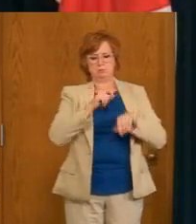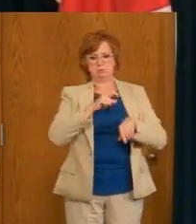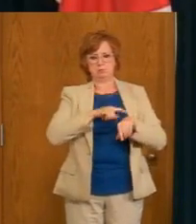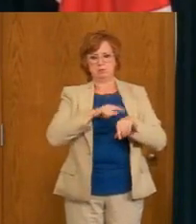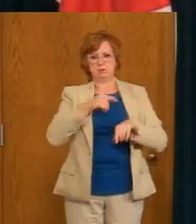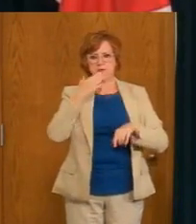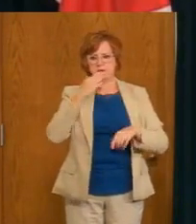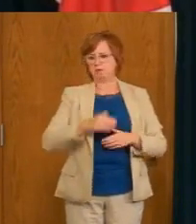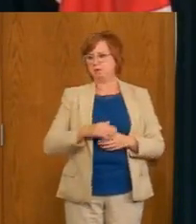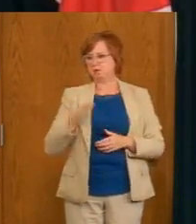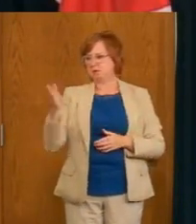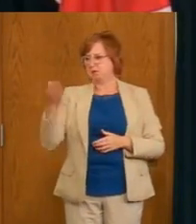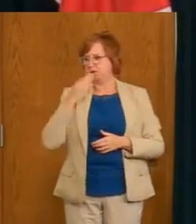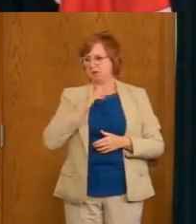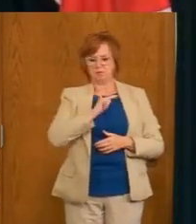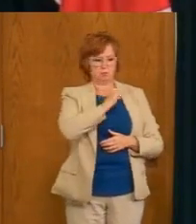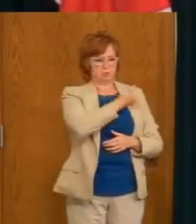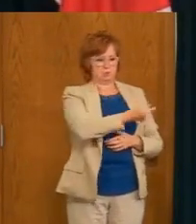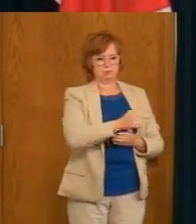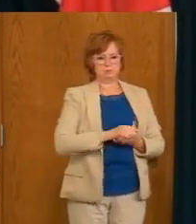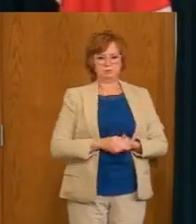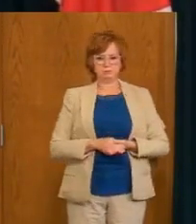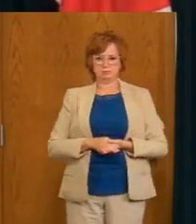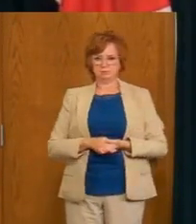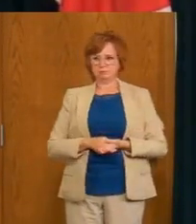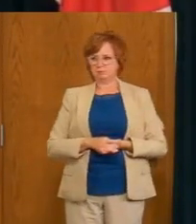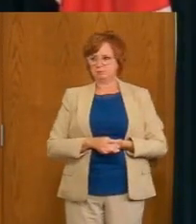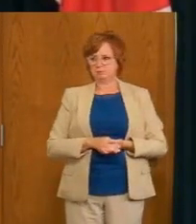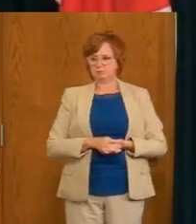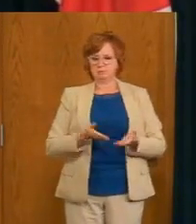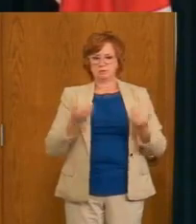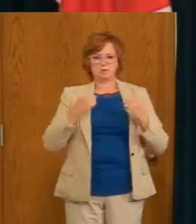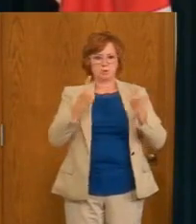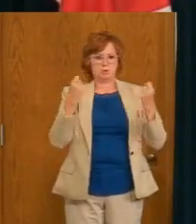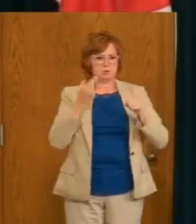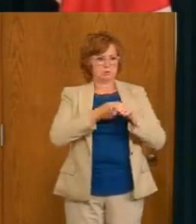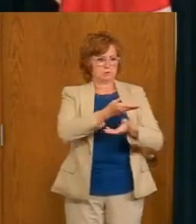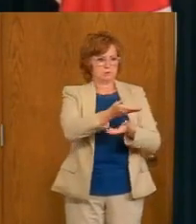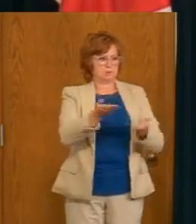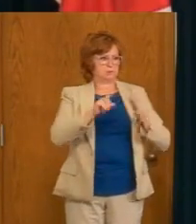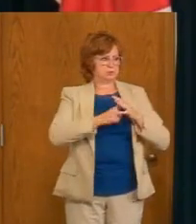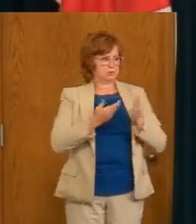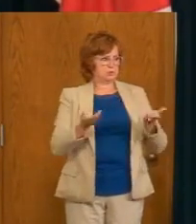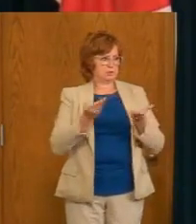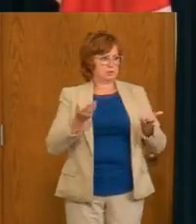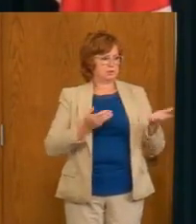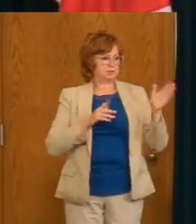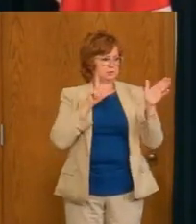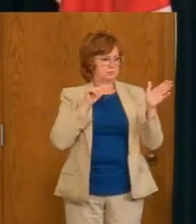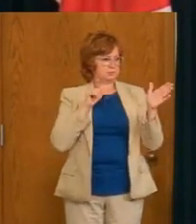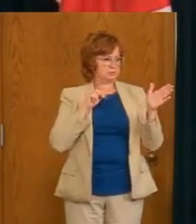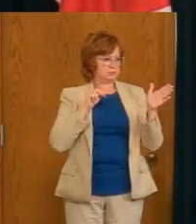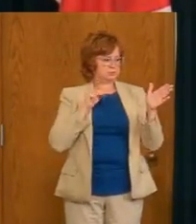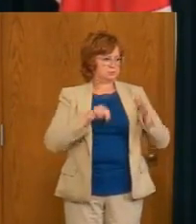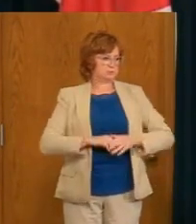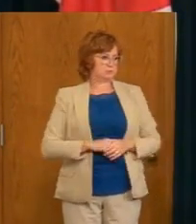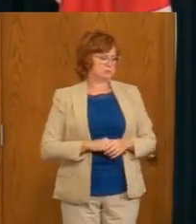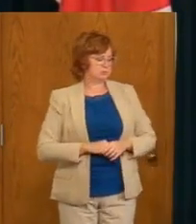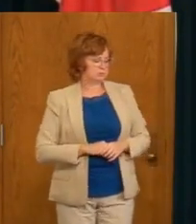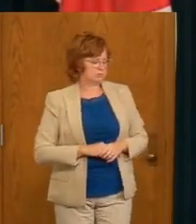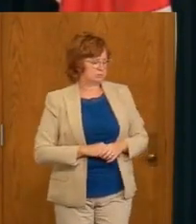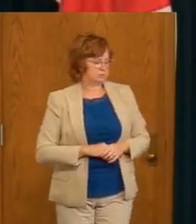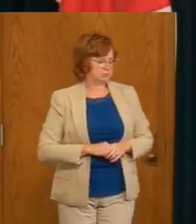some reason we see a bit of a surge, all these measures become even doubly important for that period of time. If case numbers remain low throughout the